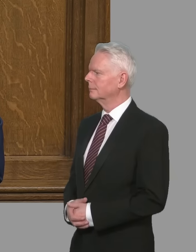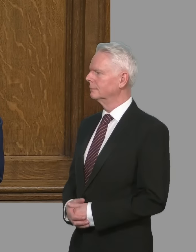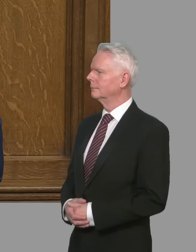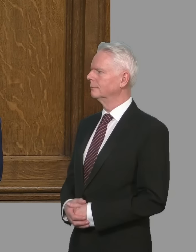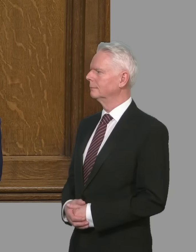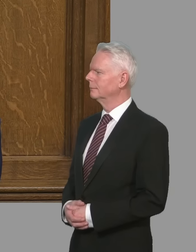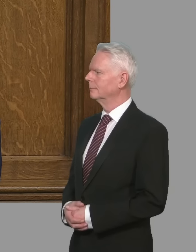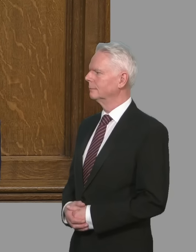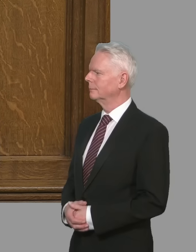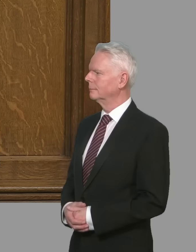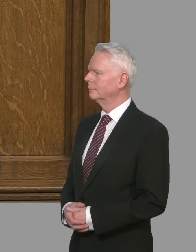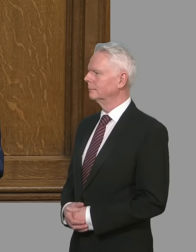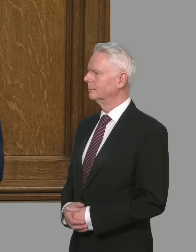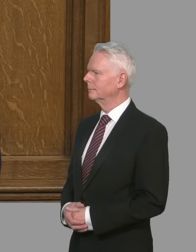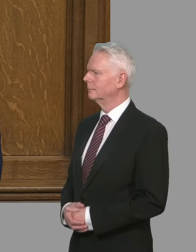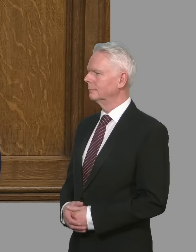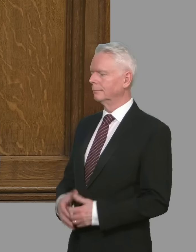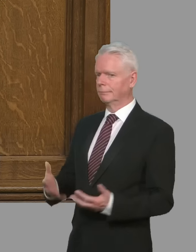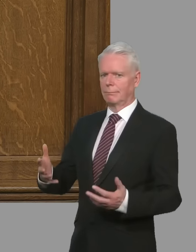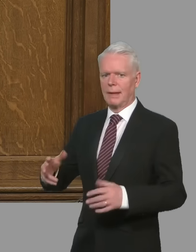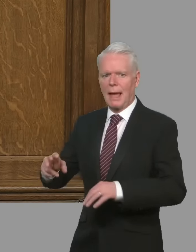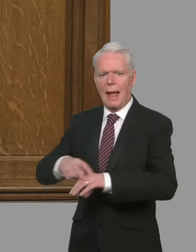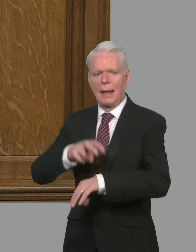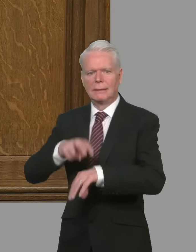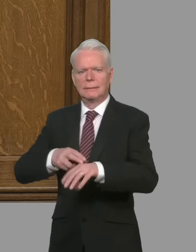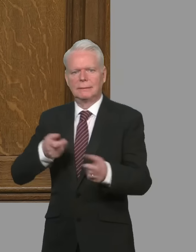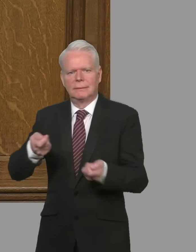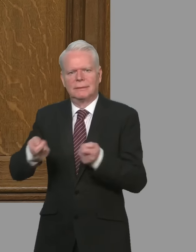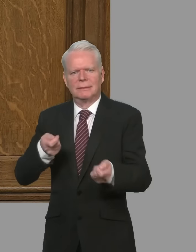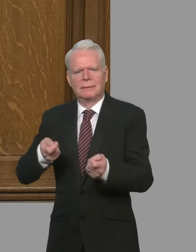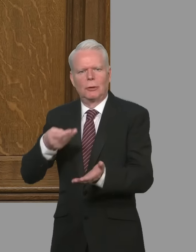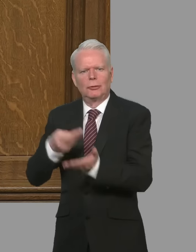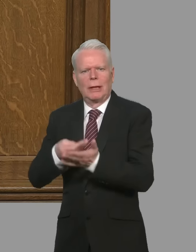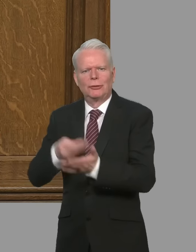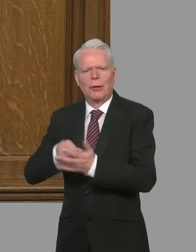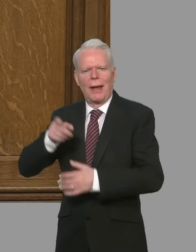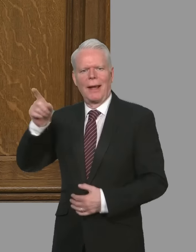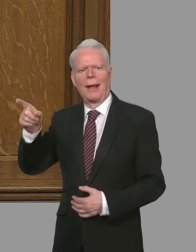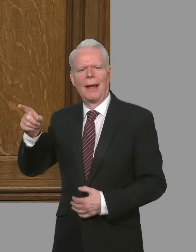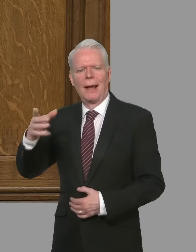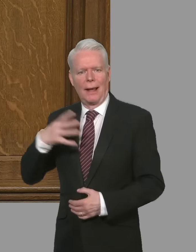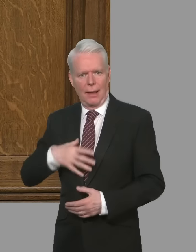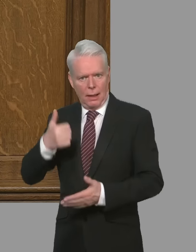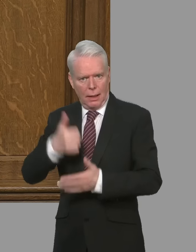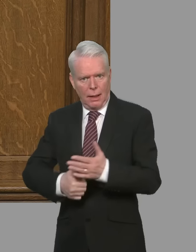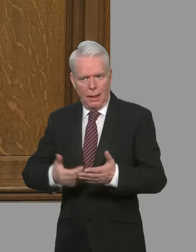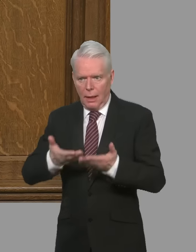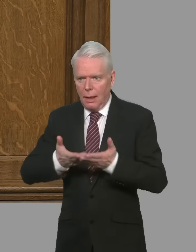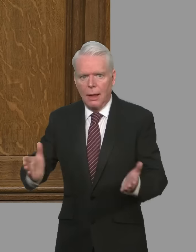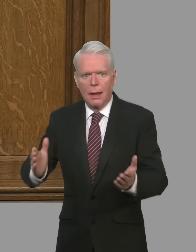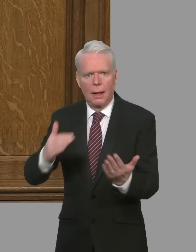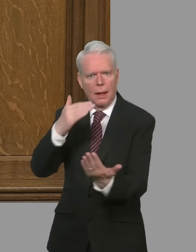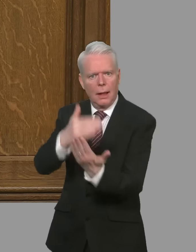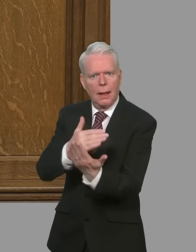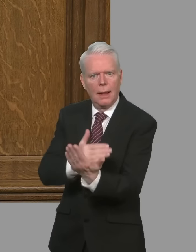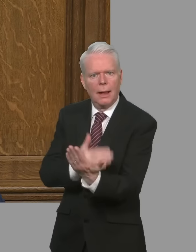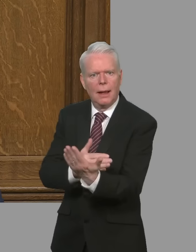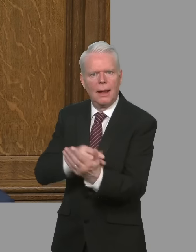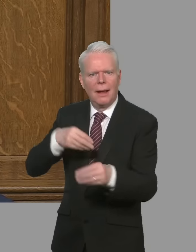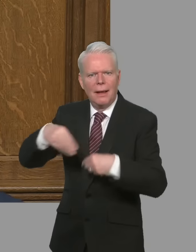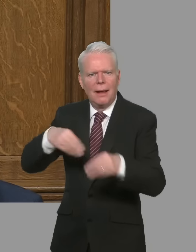Ireland Executive and how they're spending their block grant allocations. Will the Secretary of State commit to publishing any findings that they